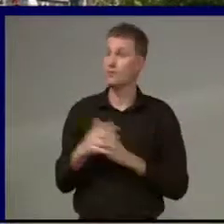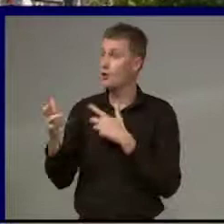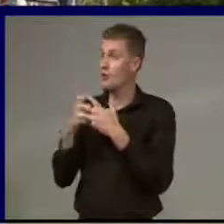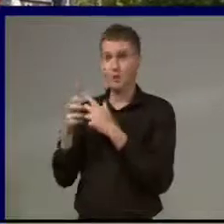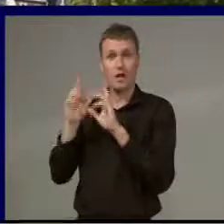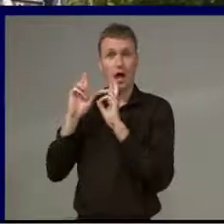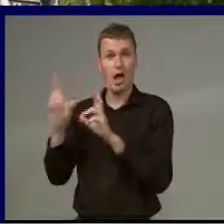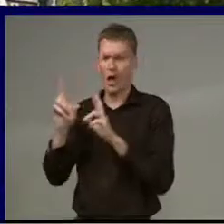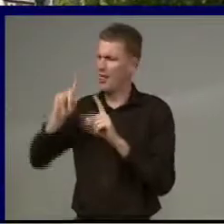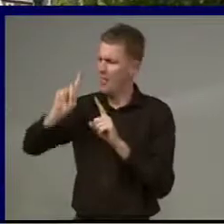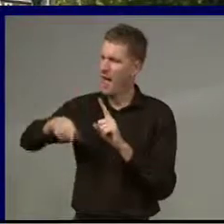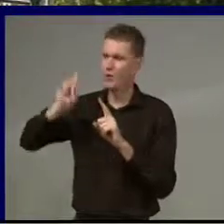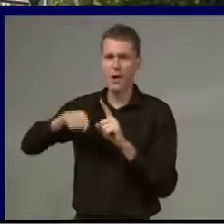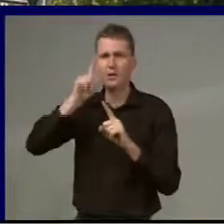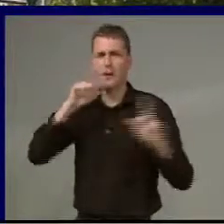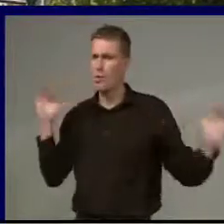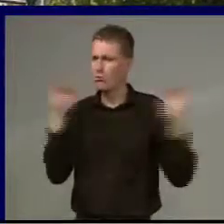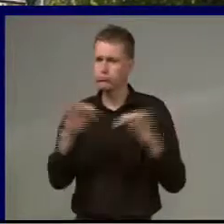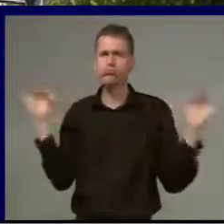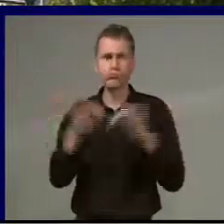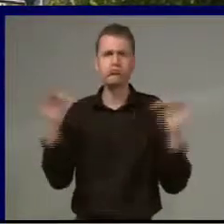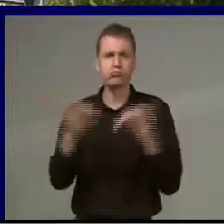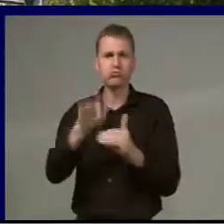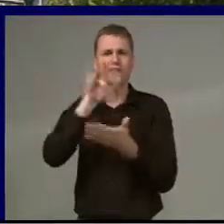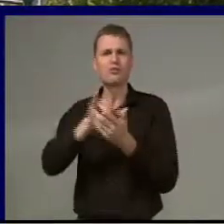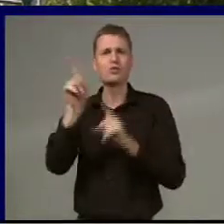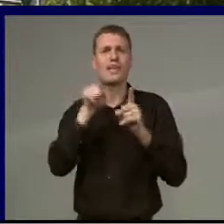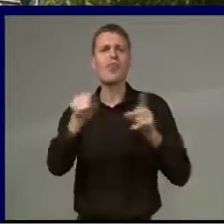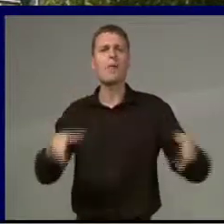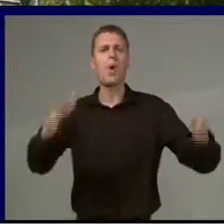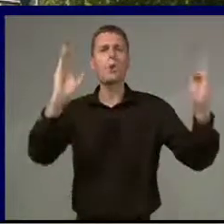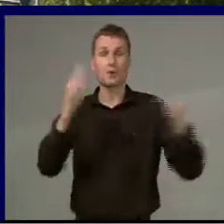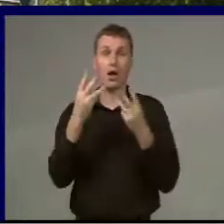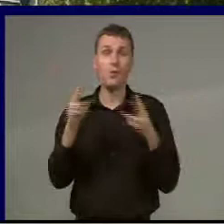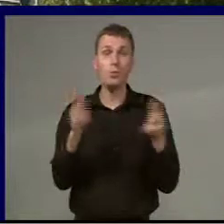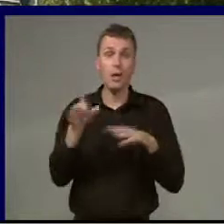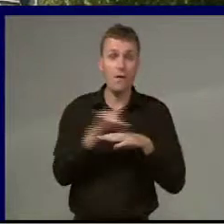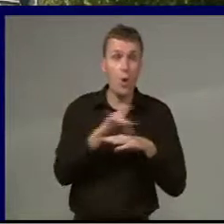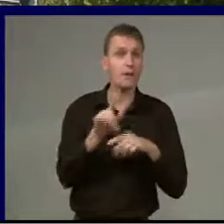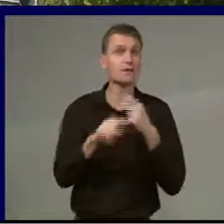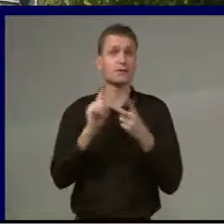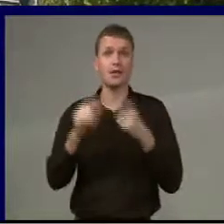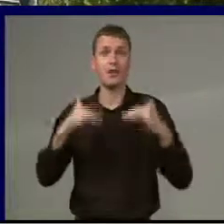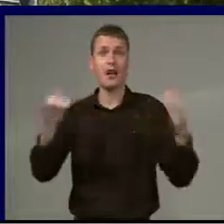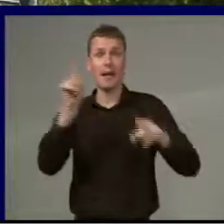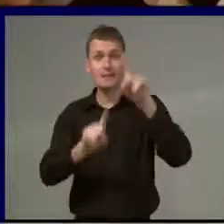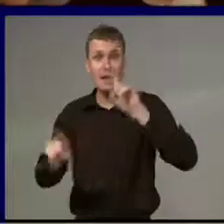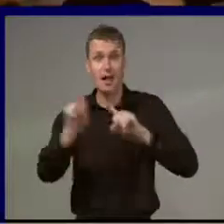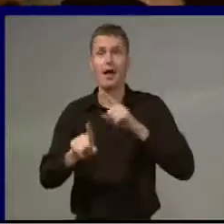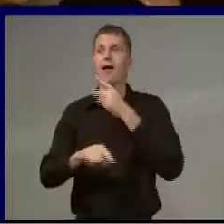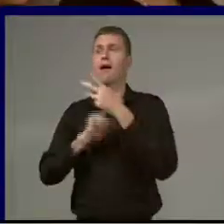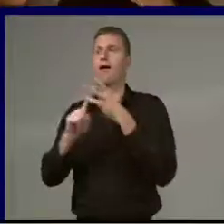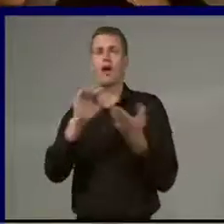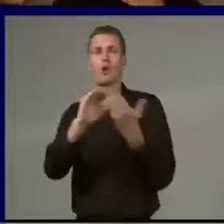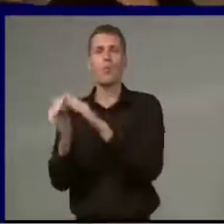bring thousands of people into the central city site with music performances, public seminars and community events. We'll